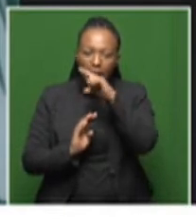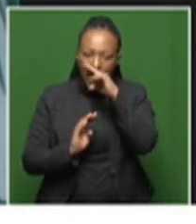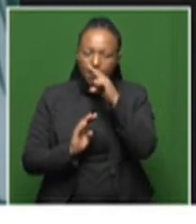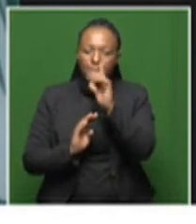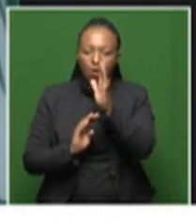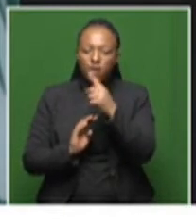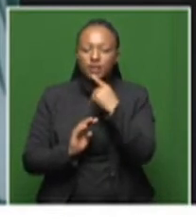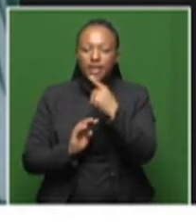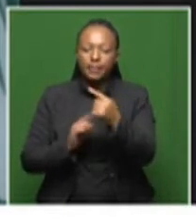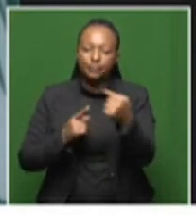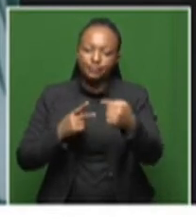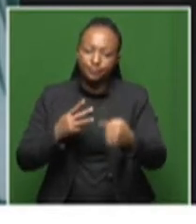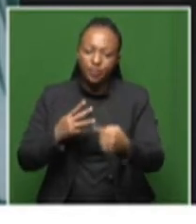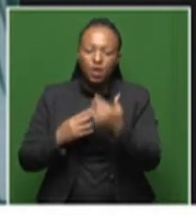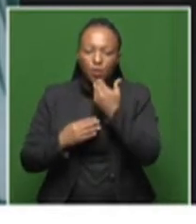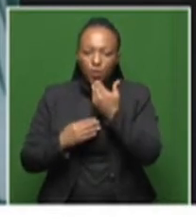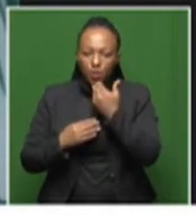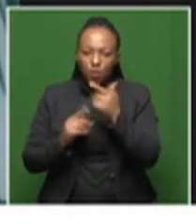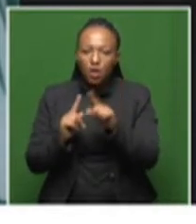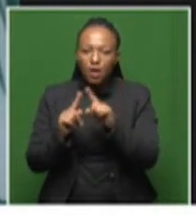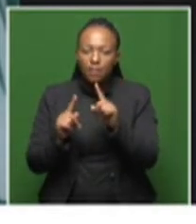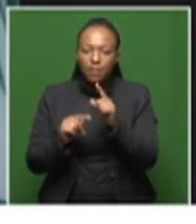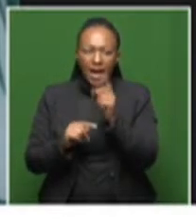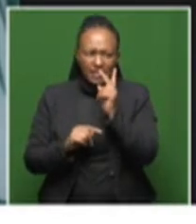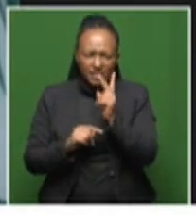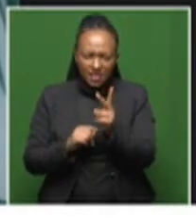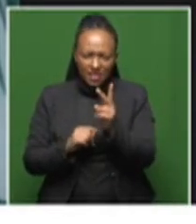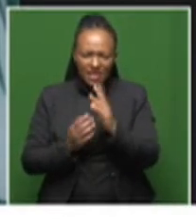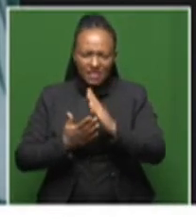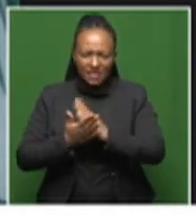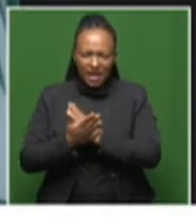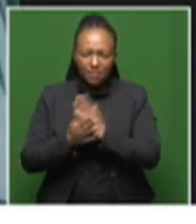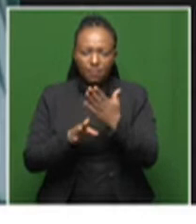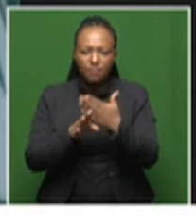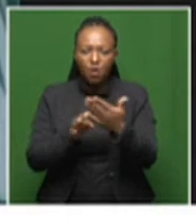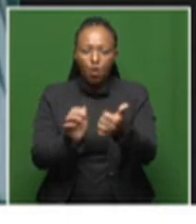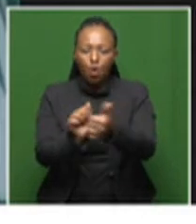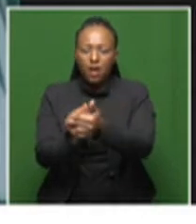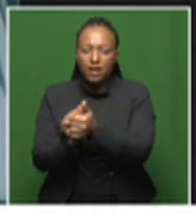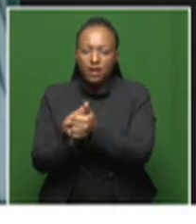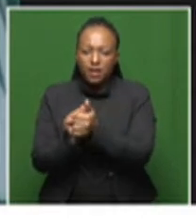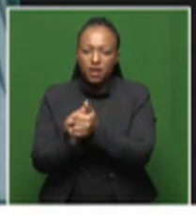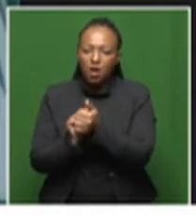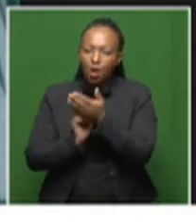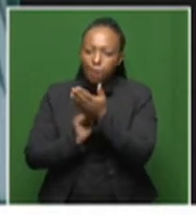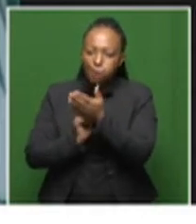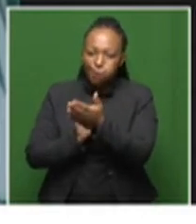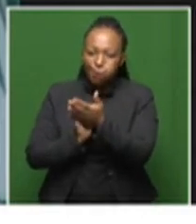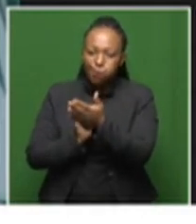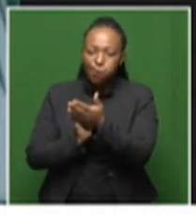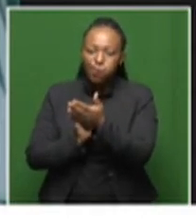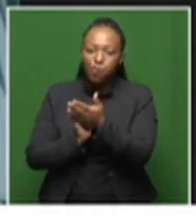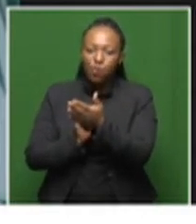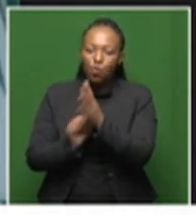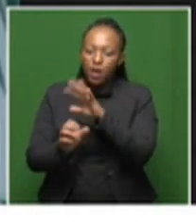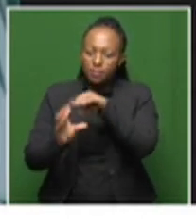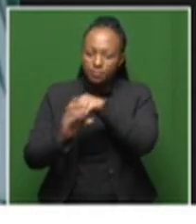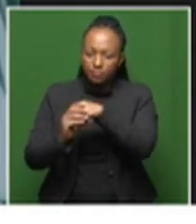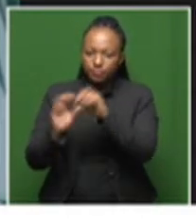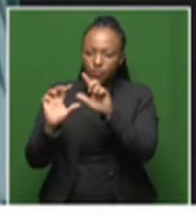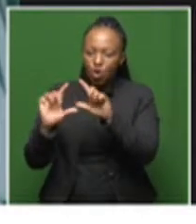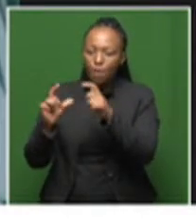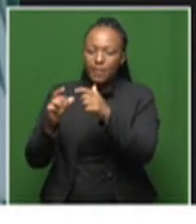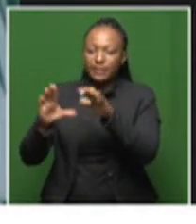I go into the discussion, but I do see some of colleagues who are serving either in our MECs